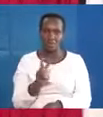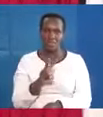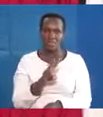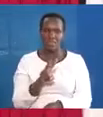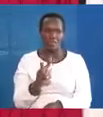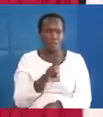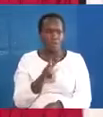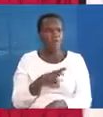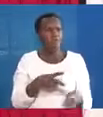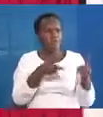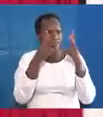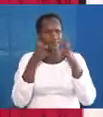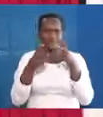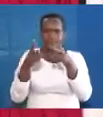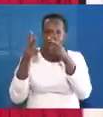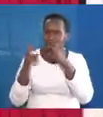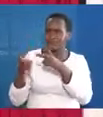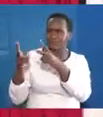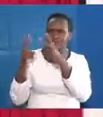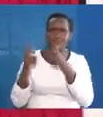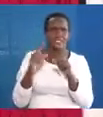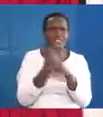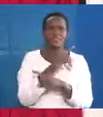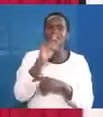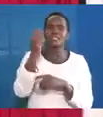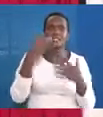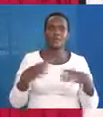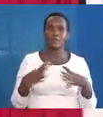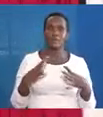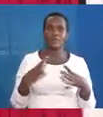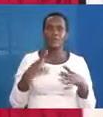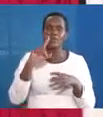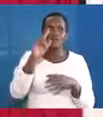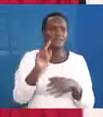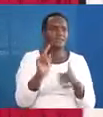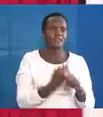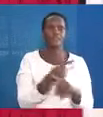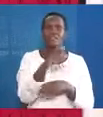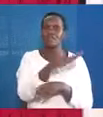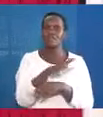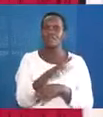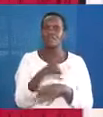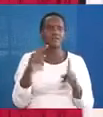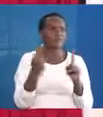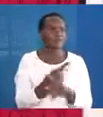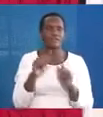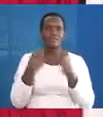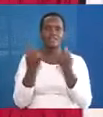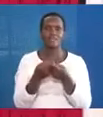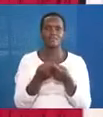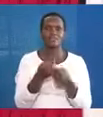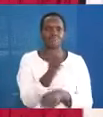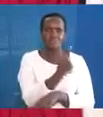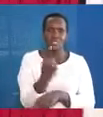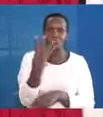listened to thousands of Kenyans from all walks of life in every one of our 47 counties,